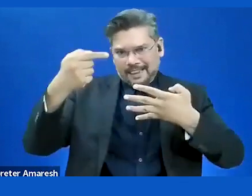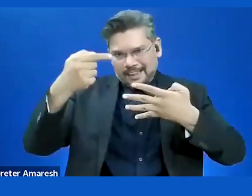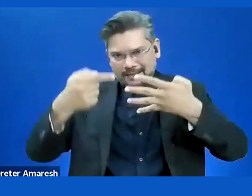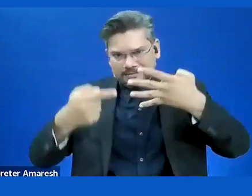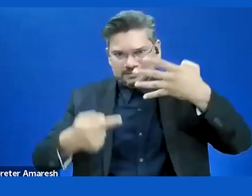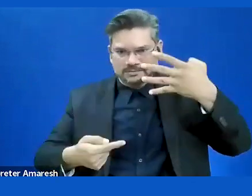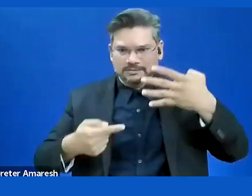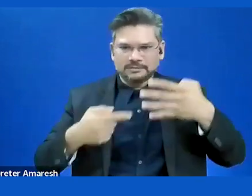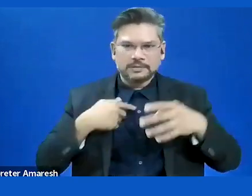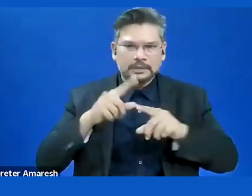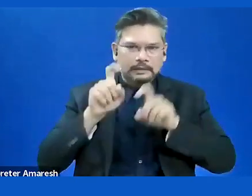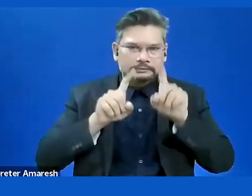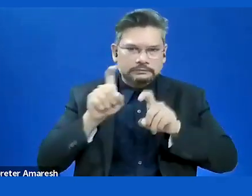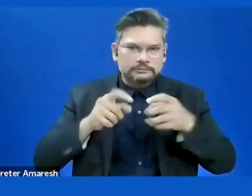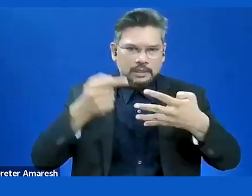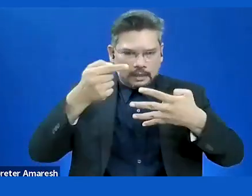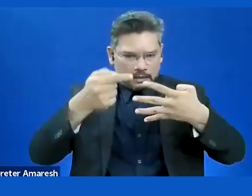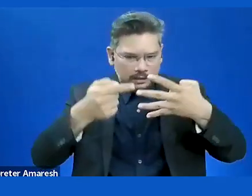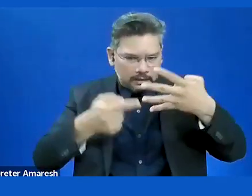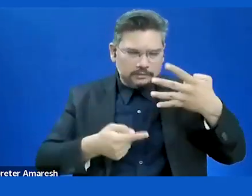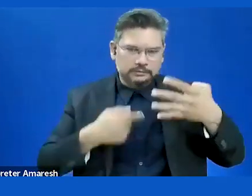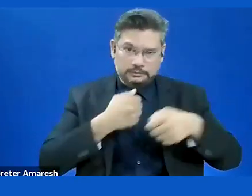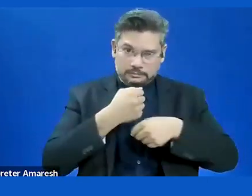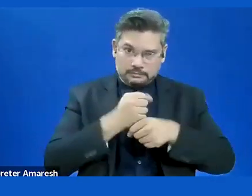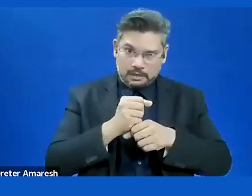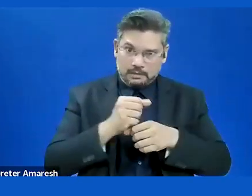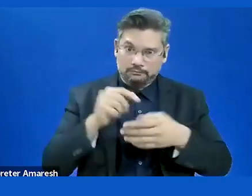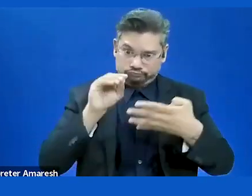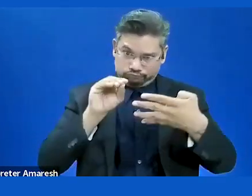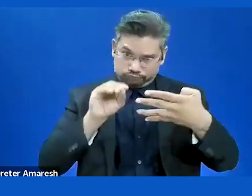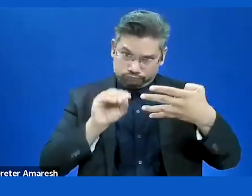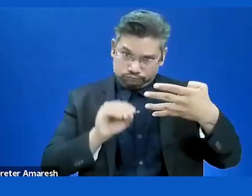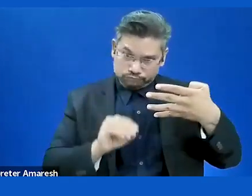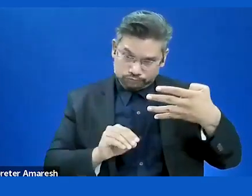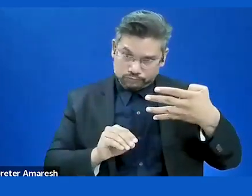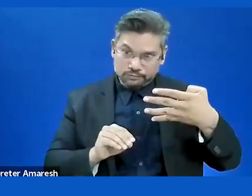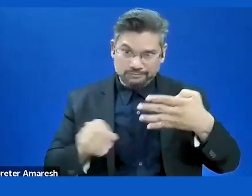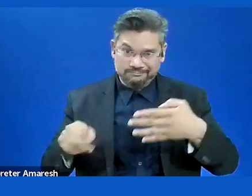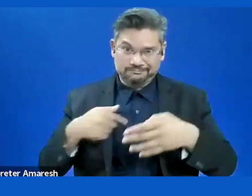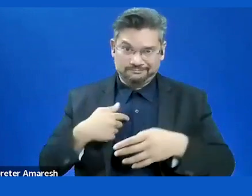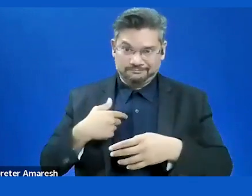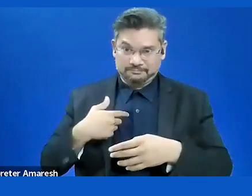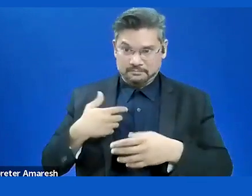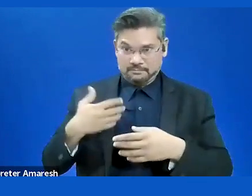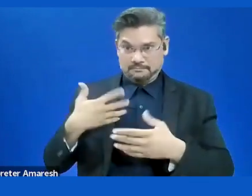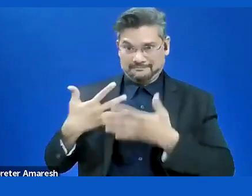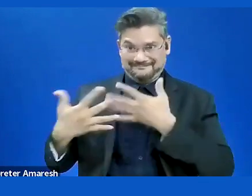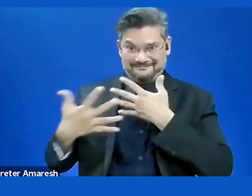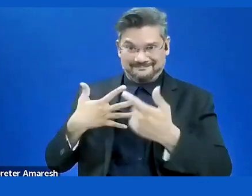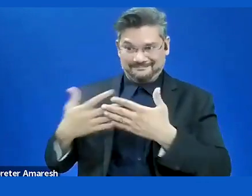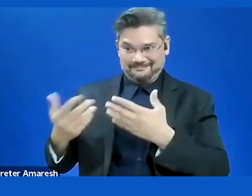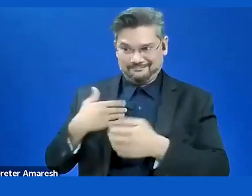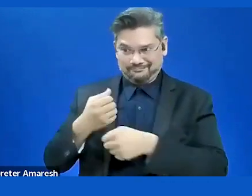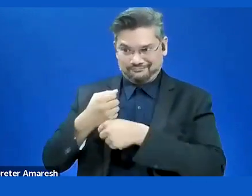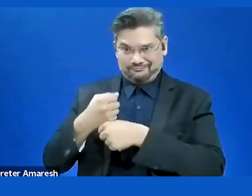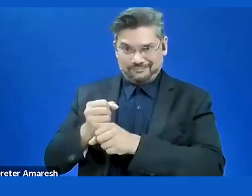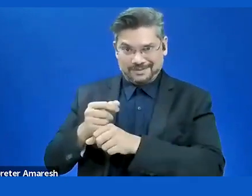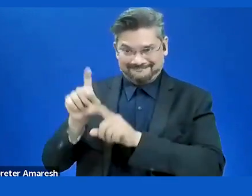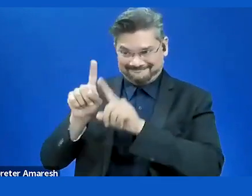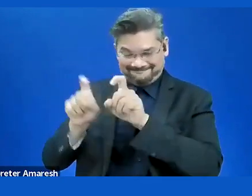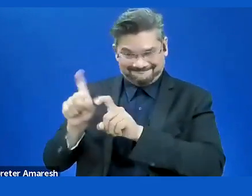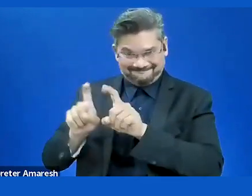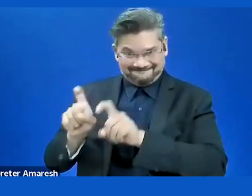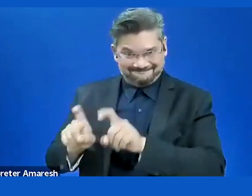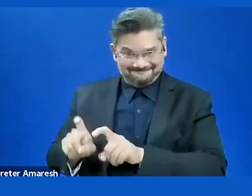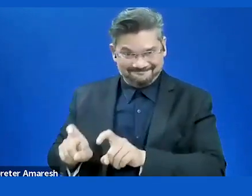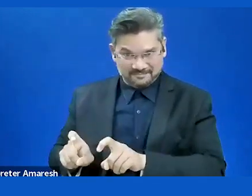that you also have to do manual testing with screen readers and also assistive technology,